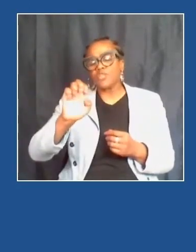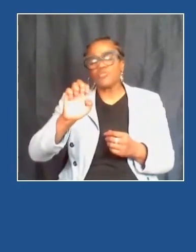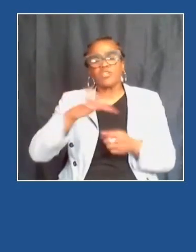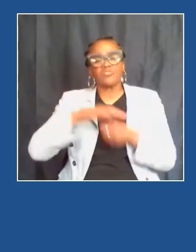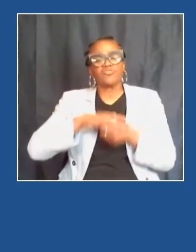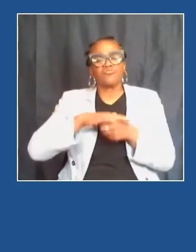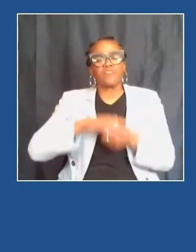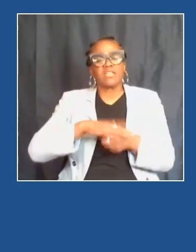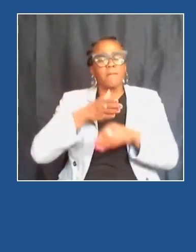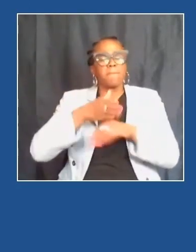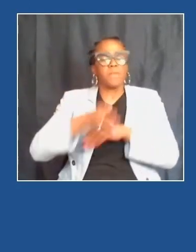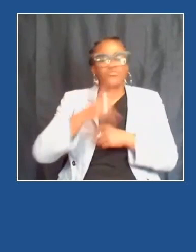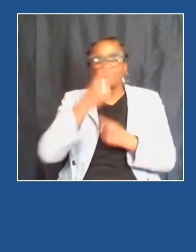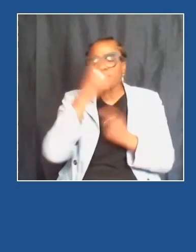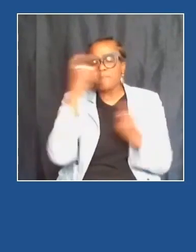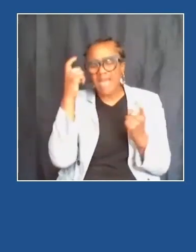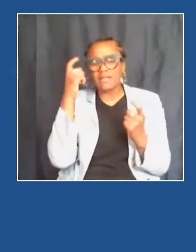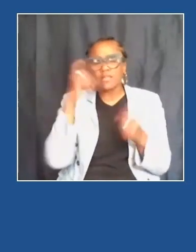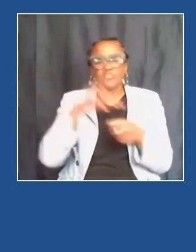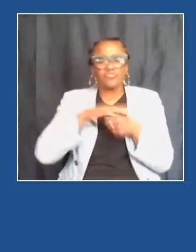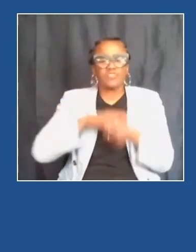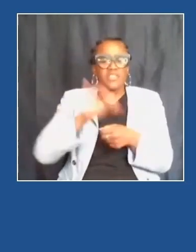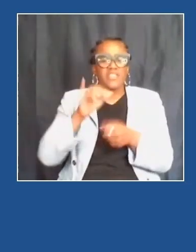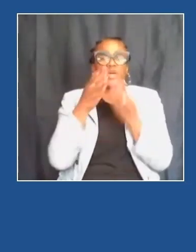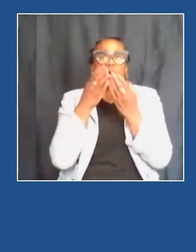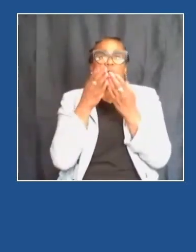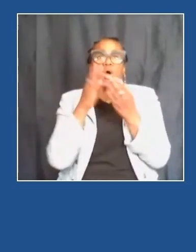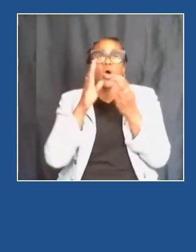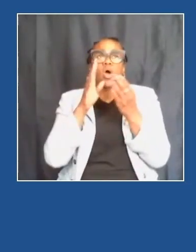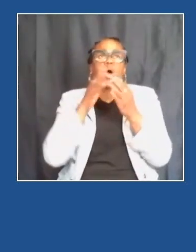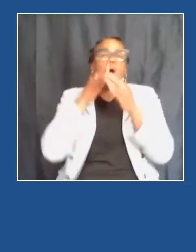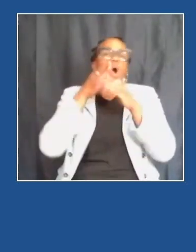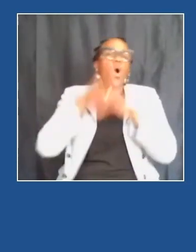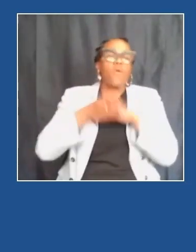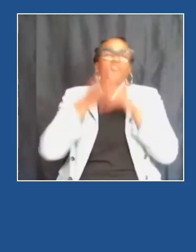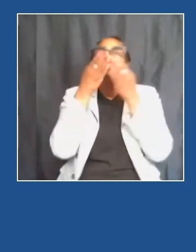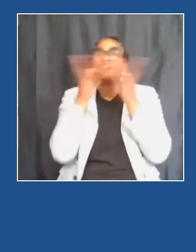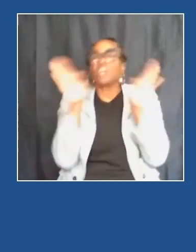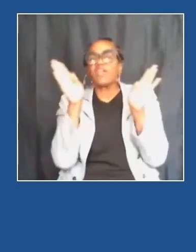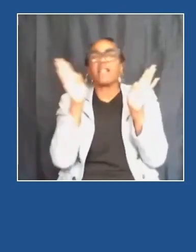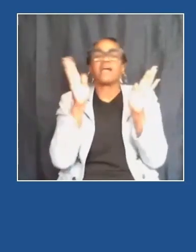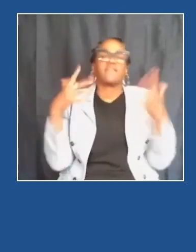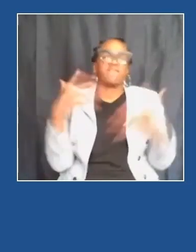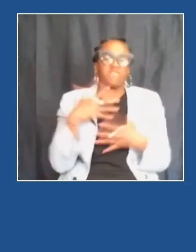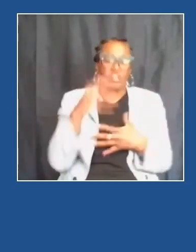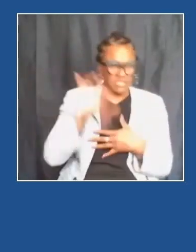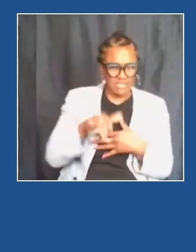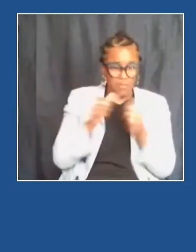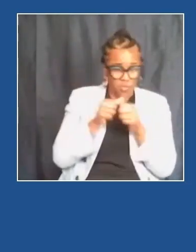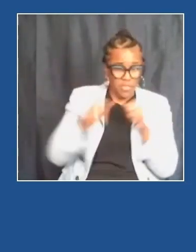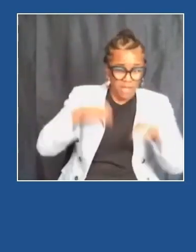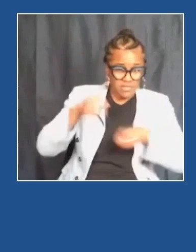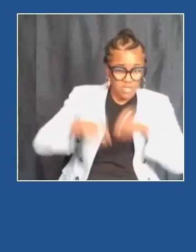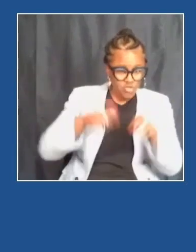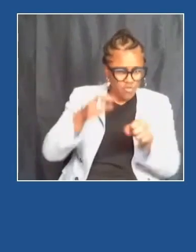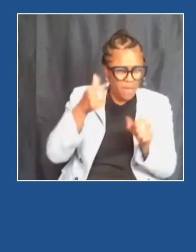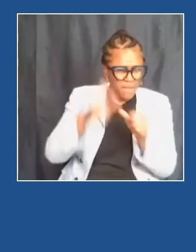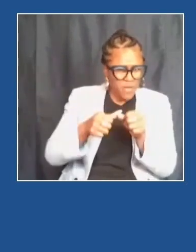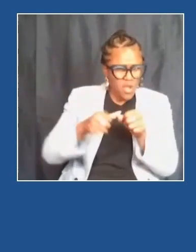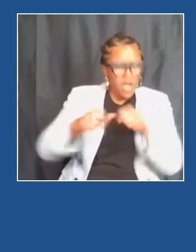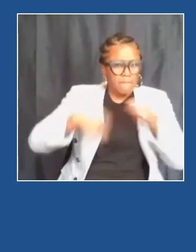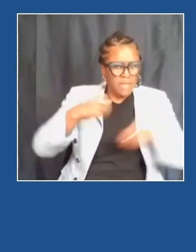call over-generalized fear. This is what I was talking about before with the bicycle, right? That